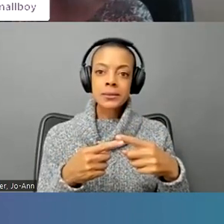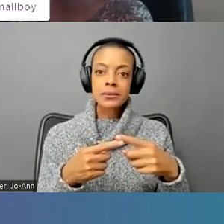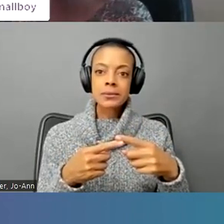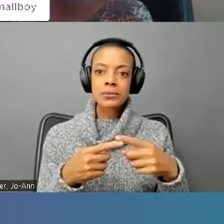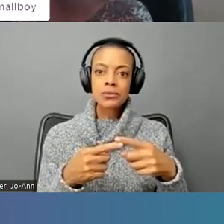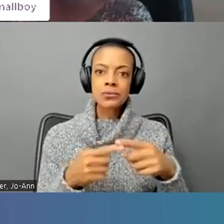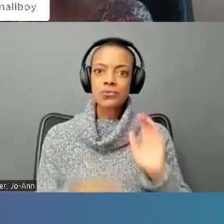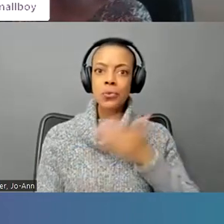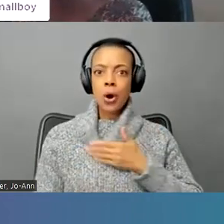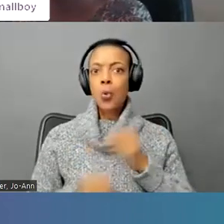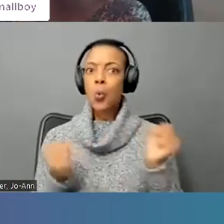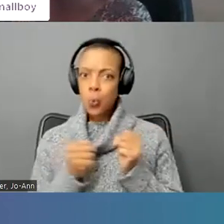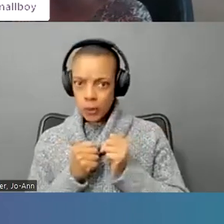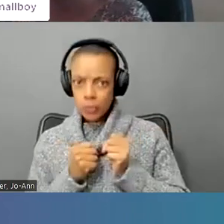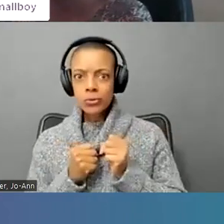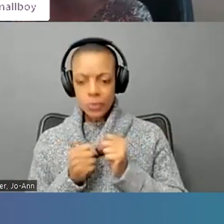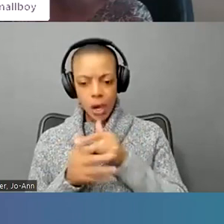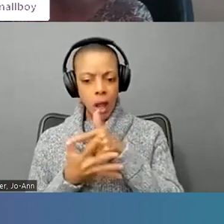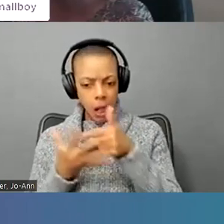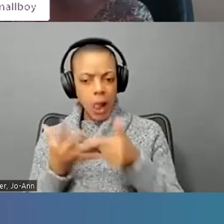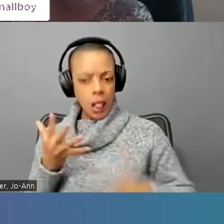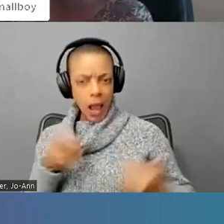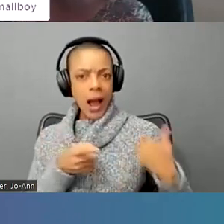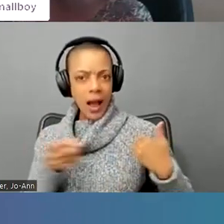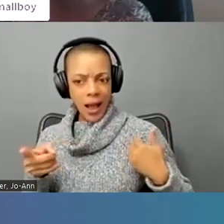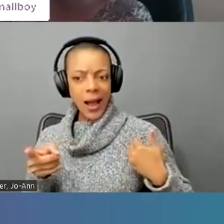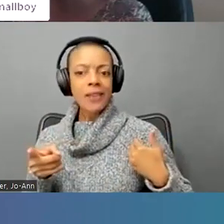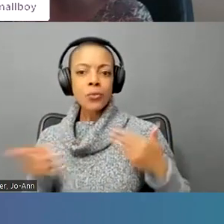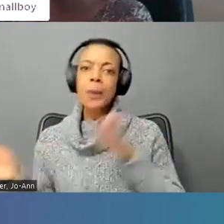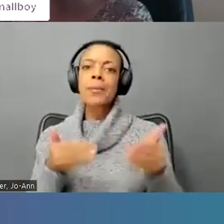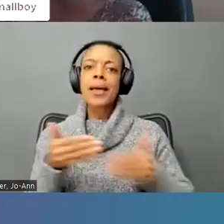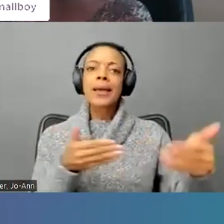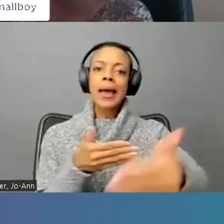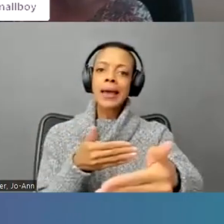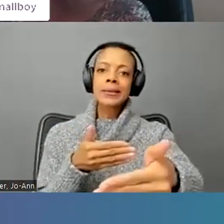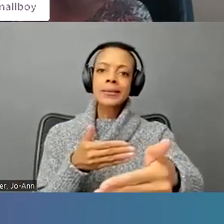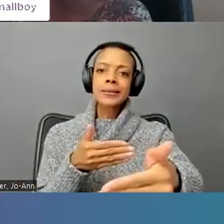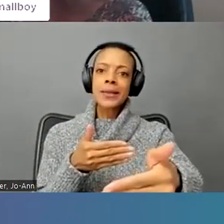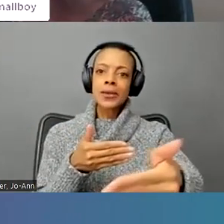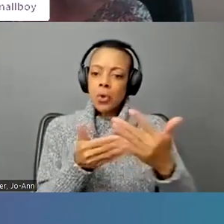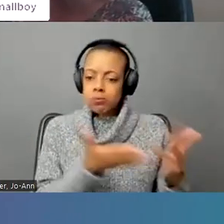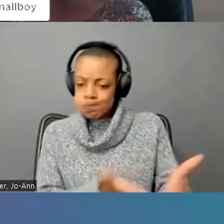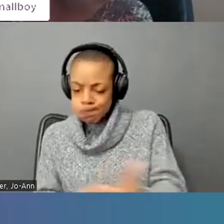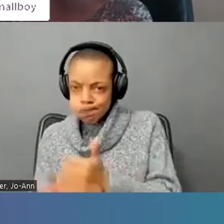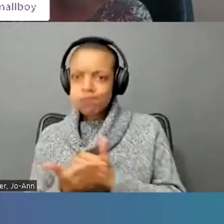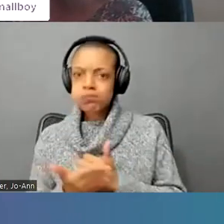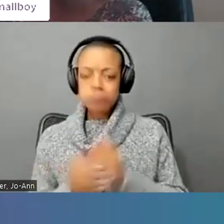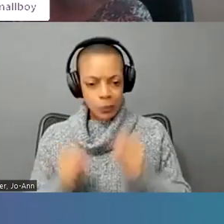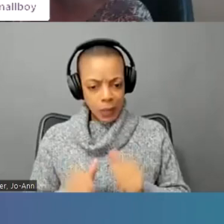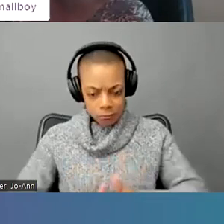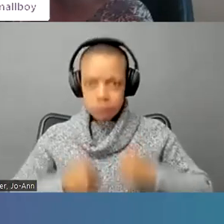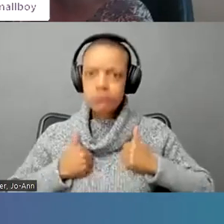for our winters. We have to think in the future for our winters, so we can survive our